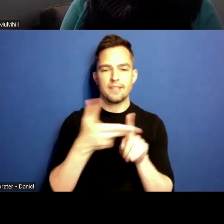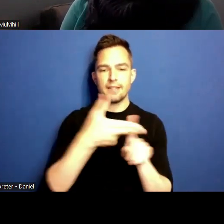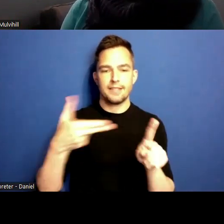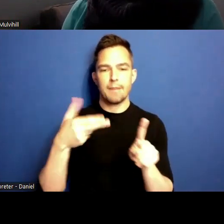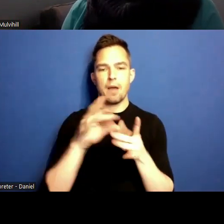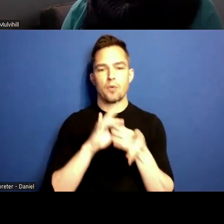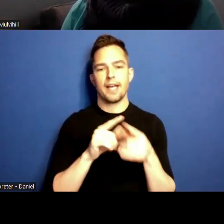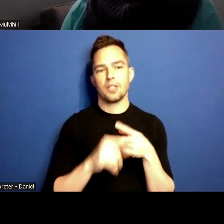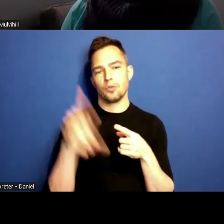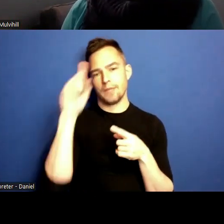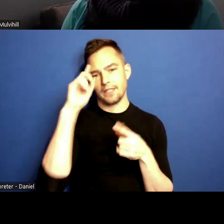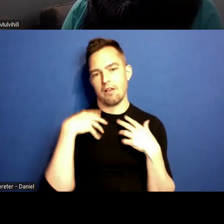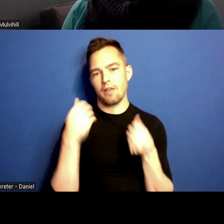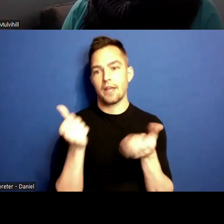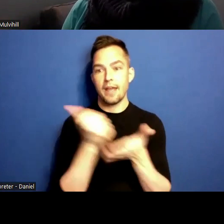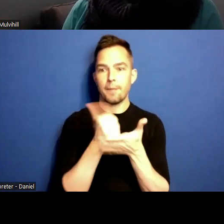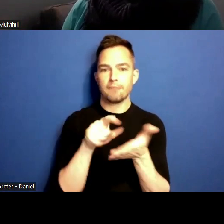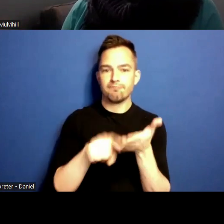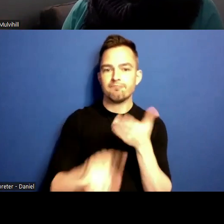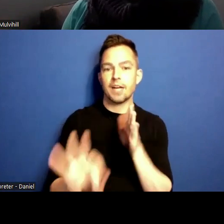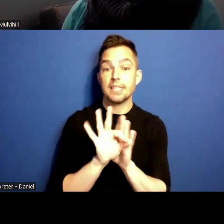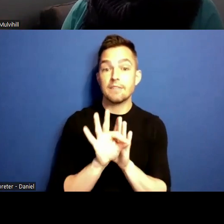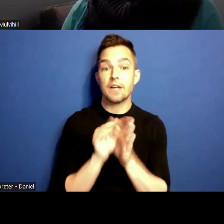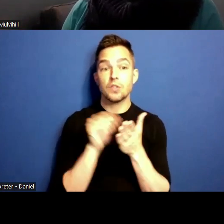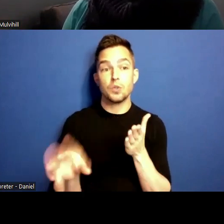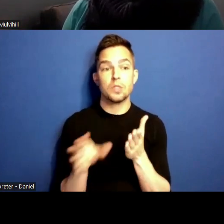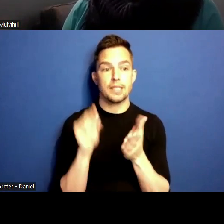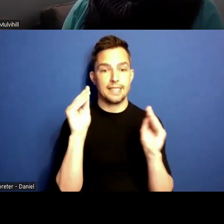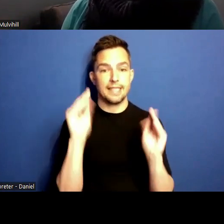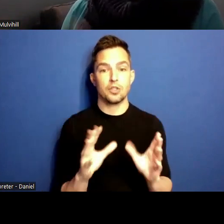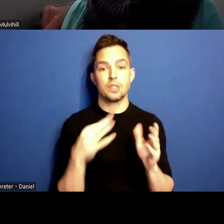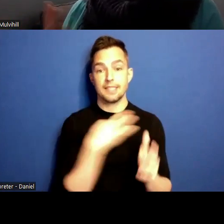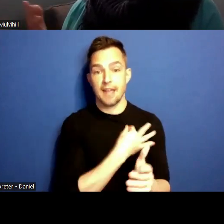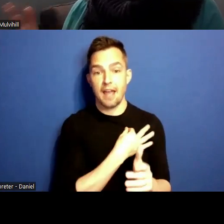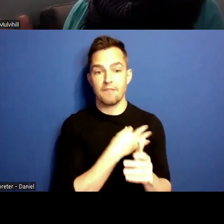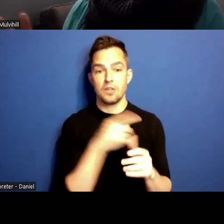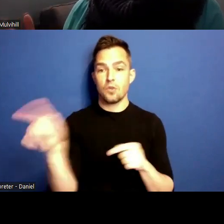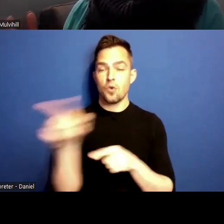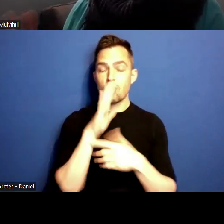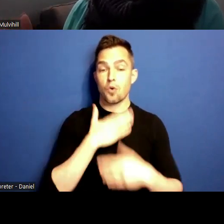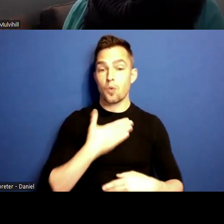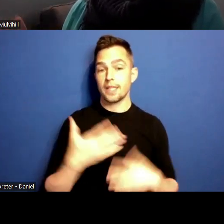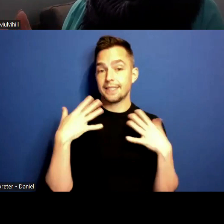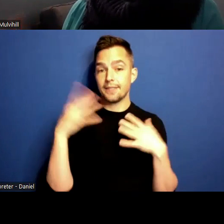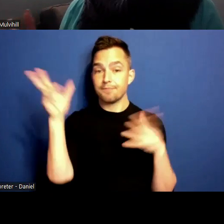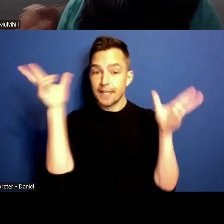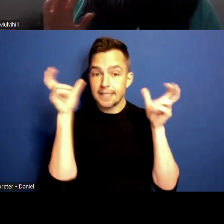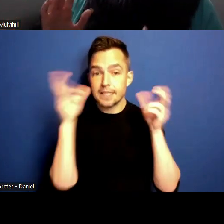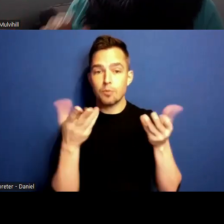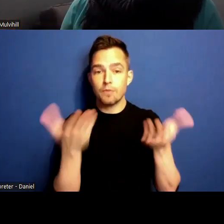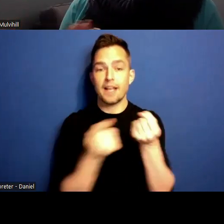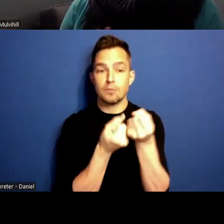health by helping identify students and teachers and staff who are just willing to listen and provide